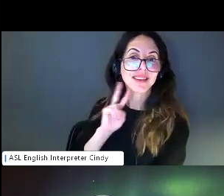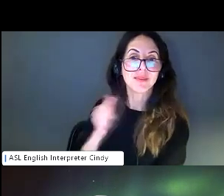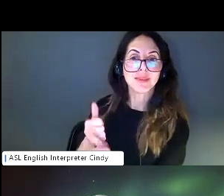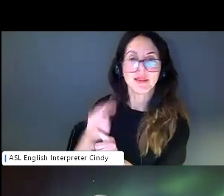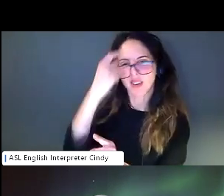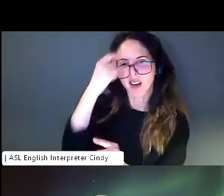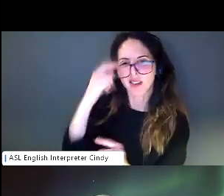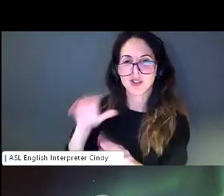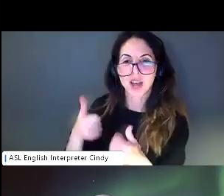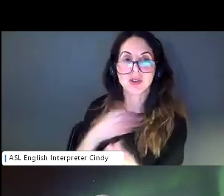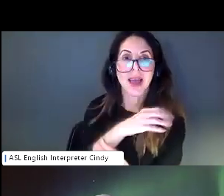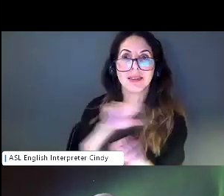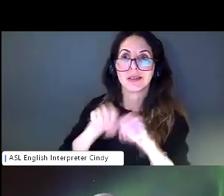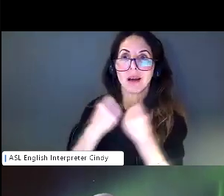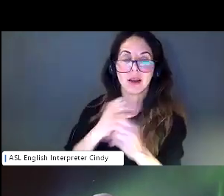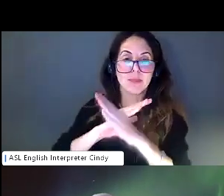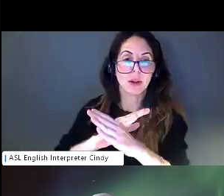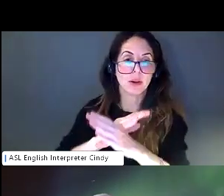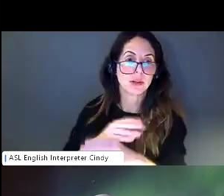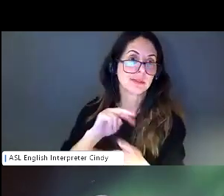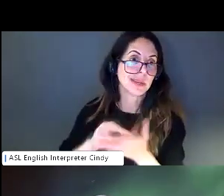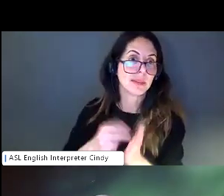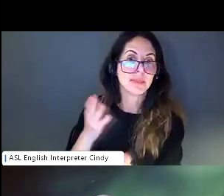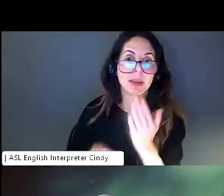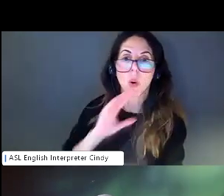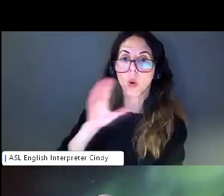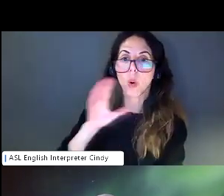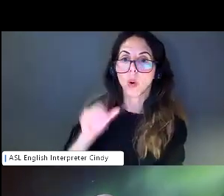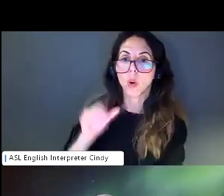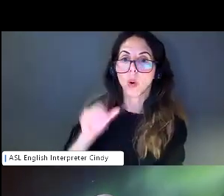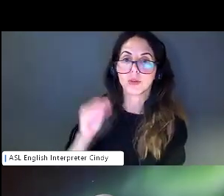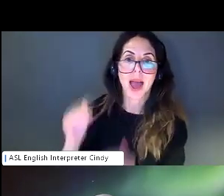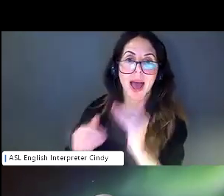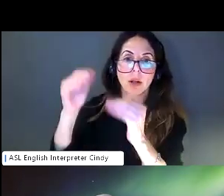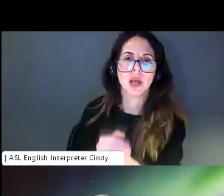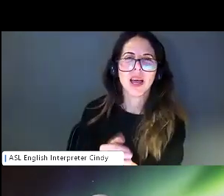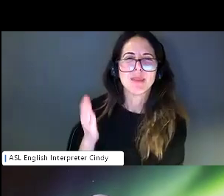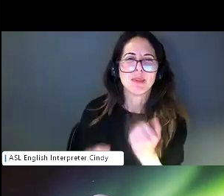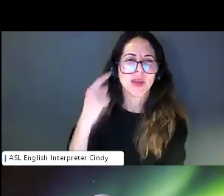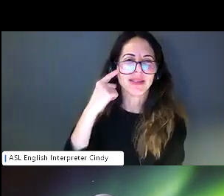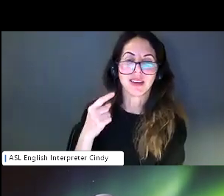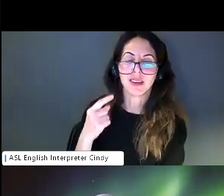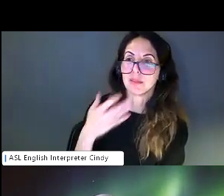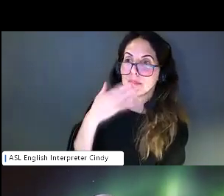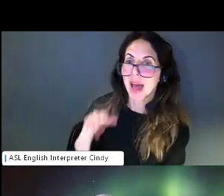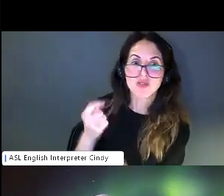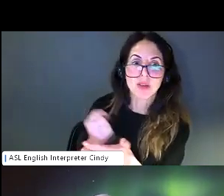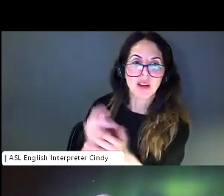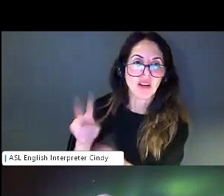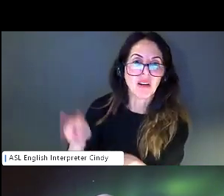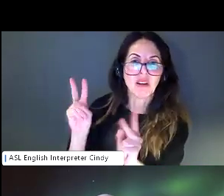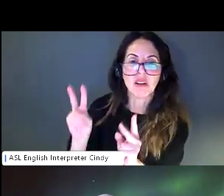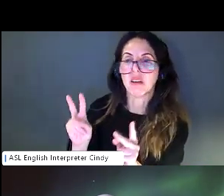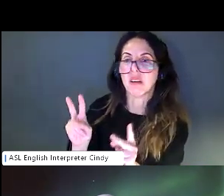societal barriers included just older adult maltreatment not being seen as a serious issue or being dealt with effectively